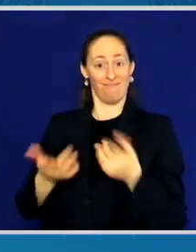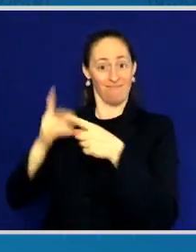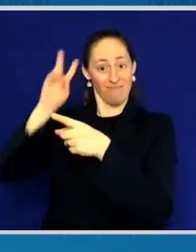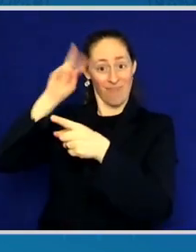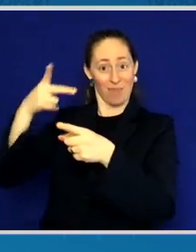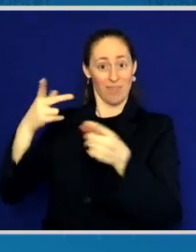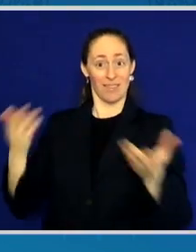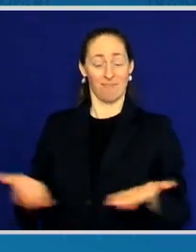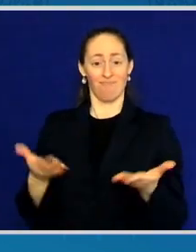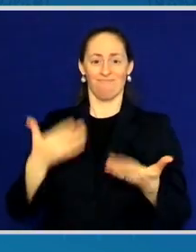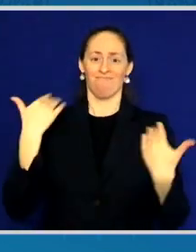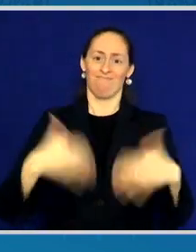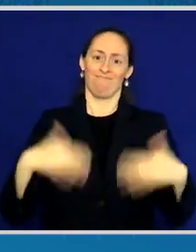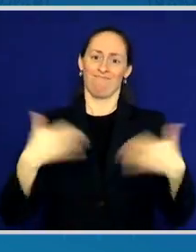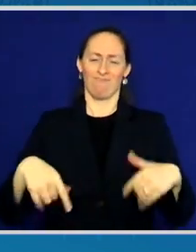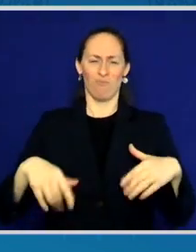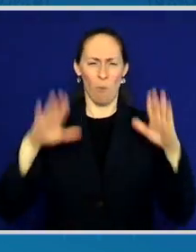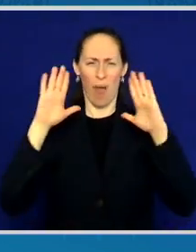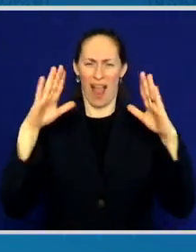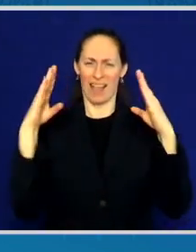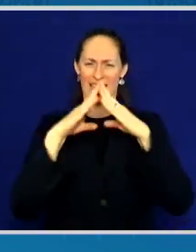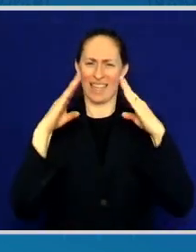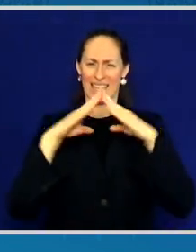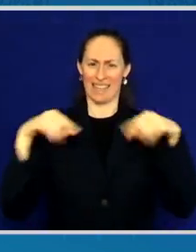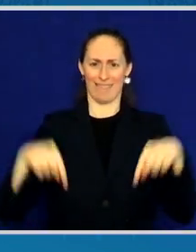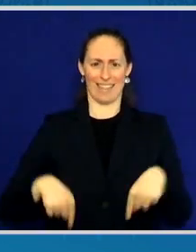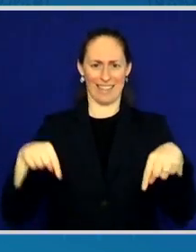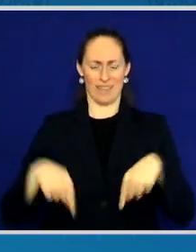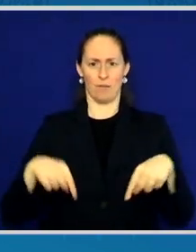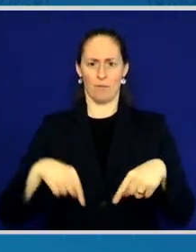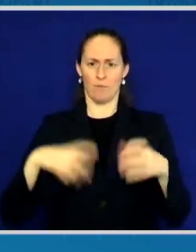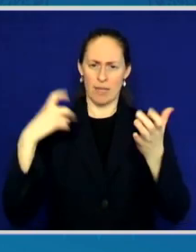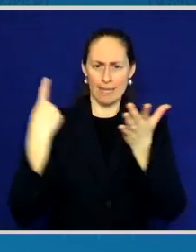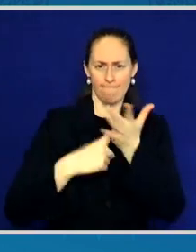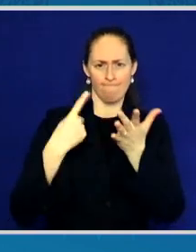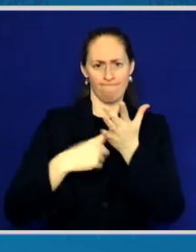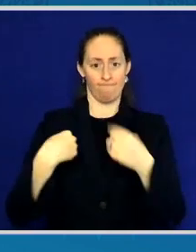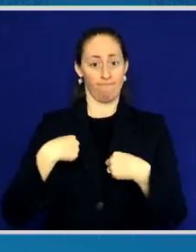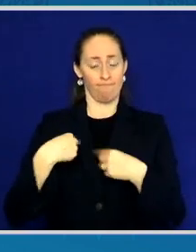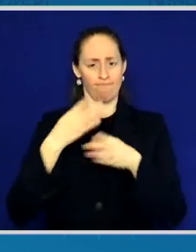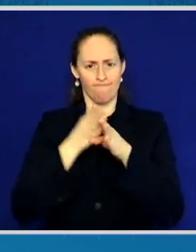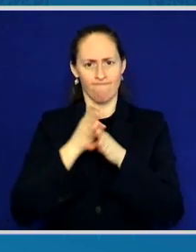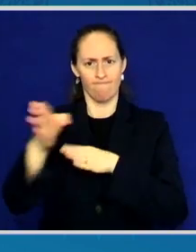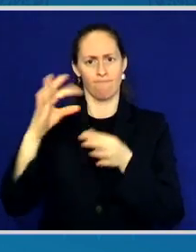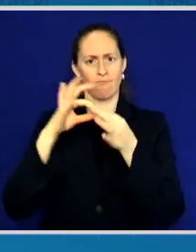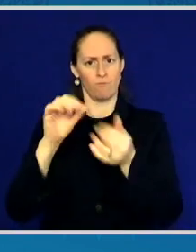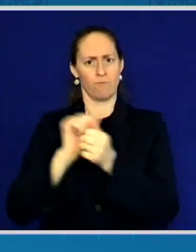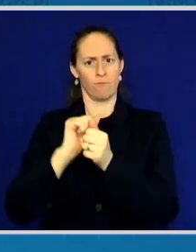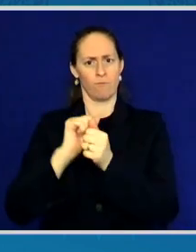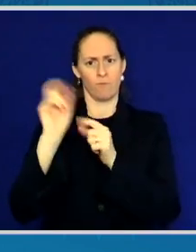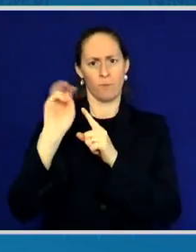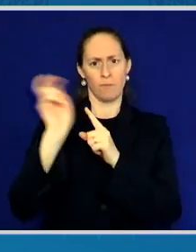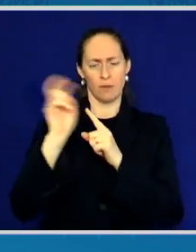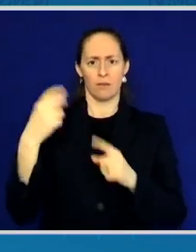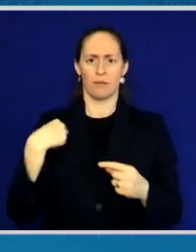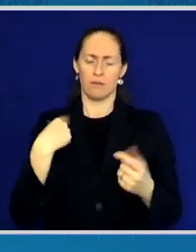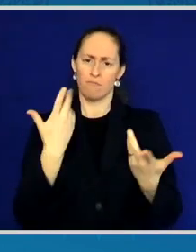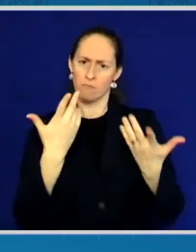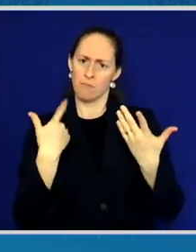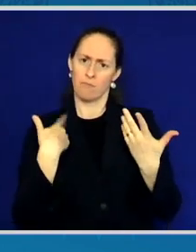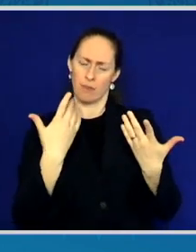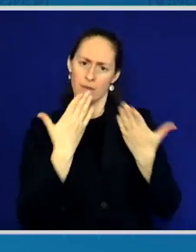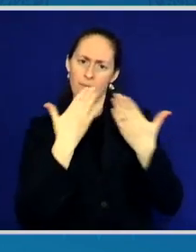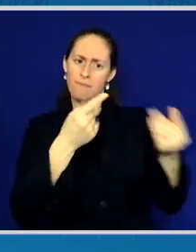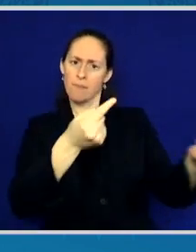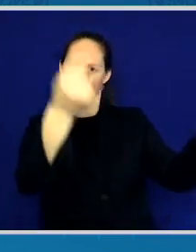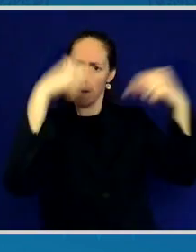Second, what this city has done on transit, especially, to come here. And Darrell and I have had these conversations. Darrell testified one of the